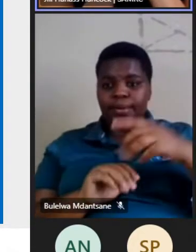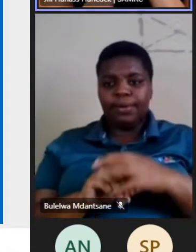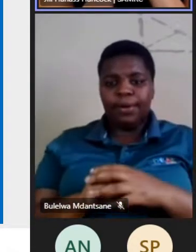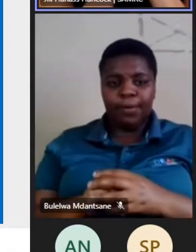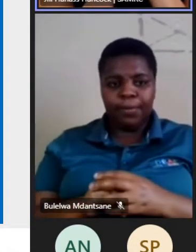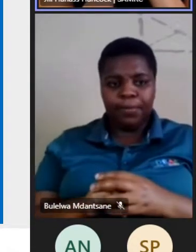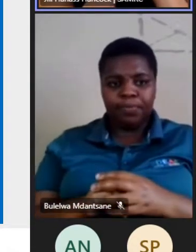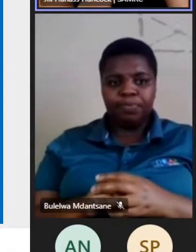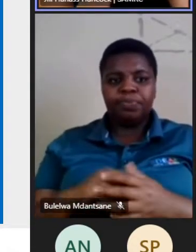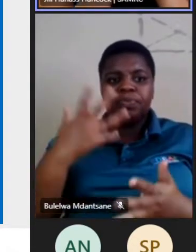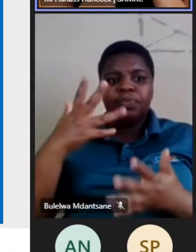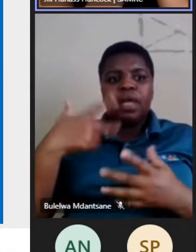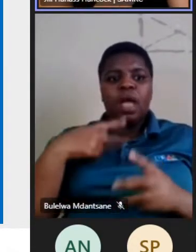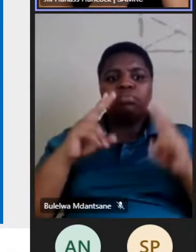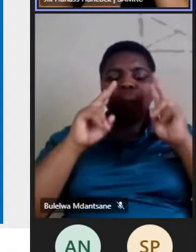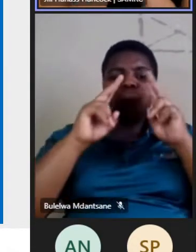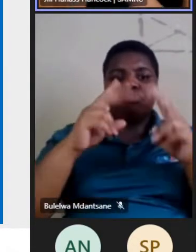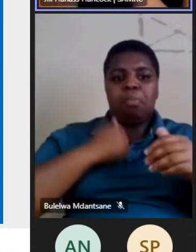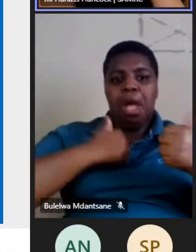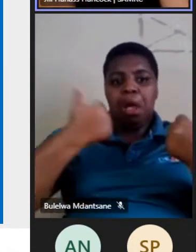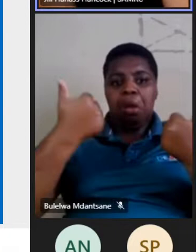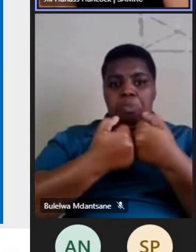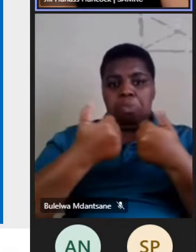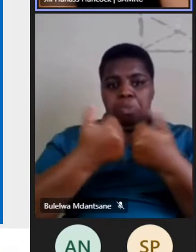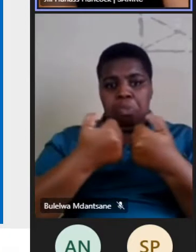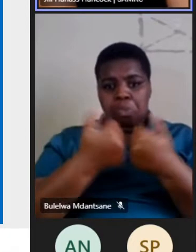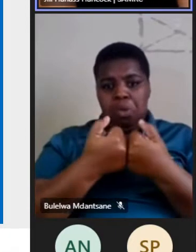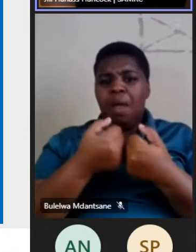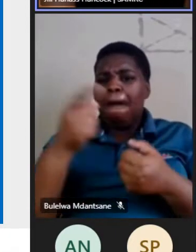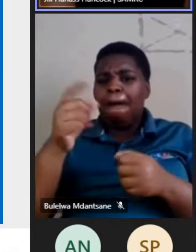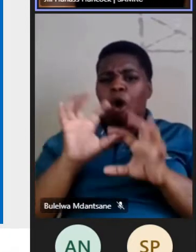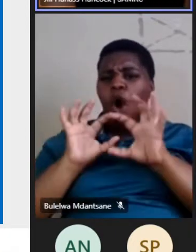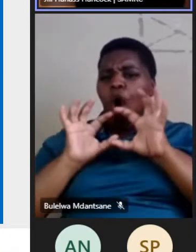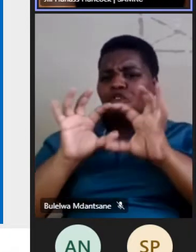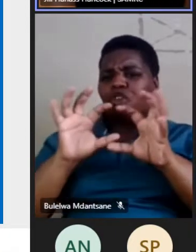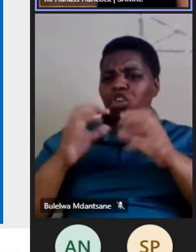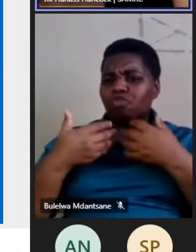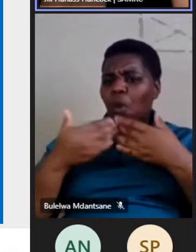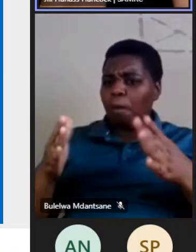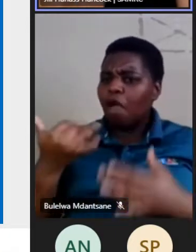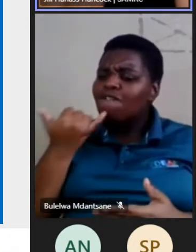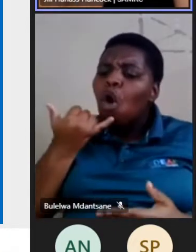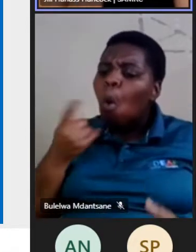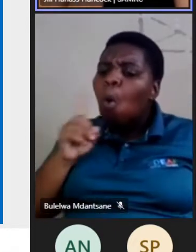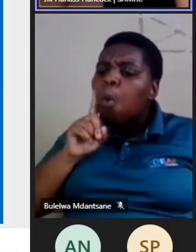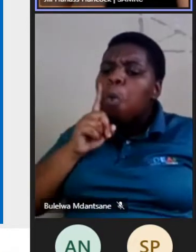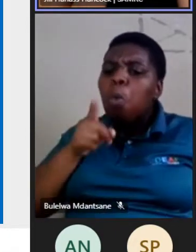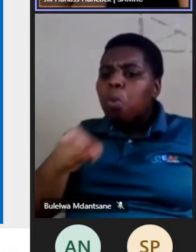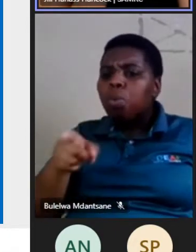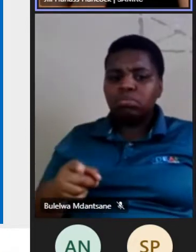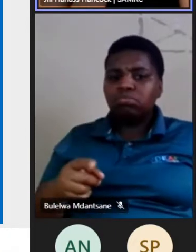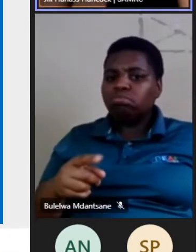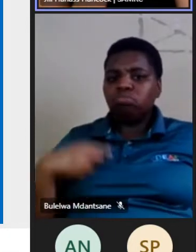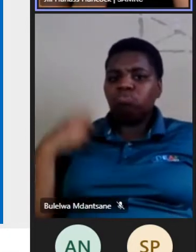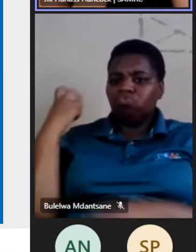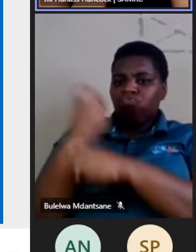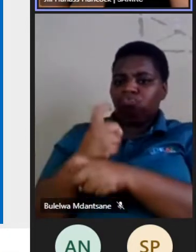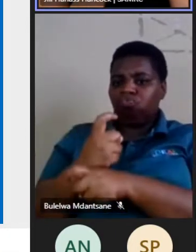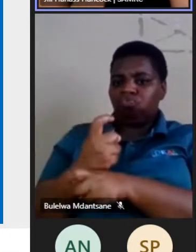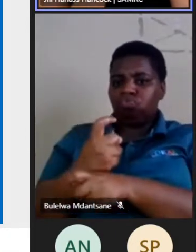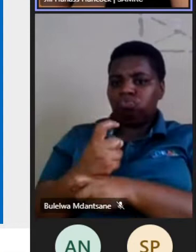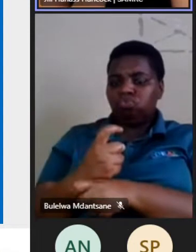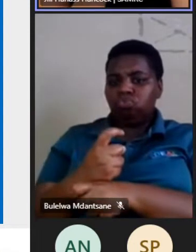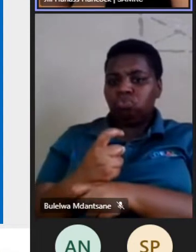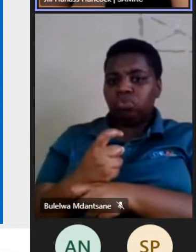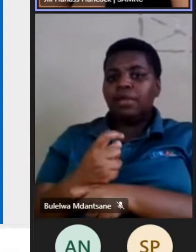her boyfriend, who is forcing her to open the phone and then slaps her when she doesn't do that. The second incident